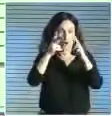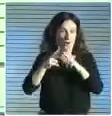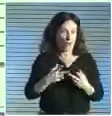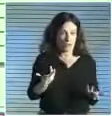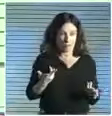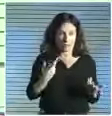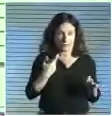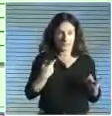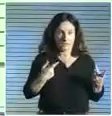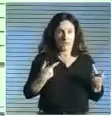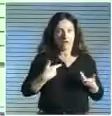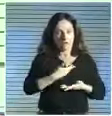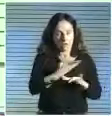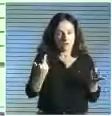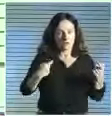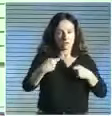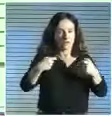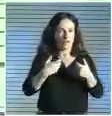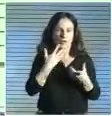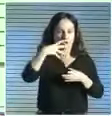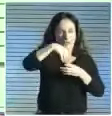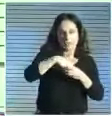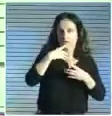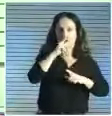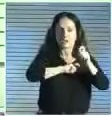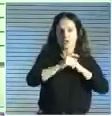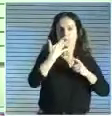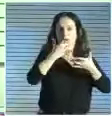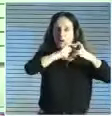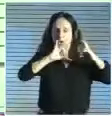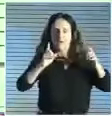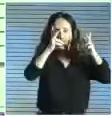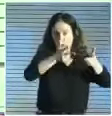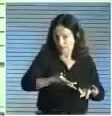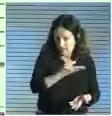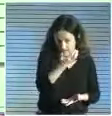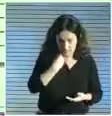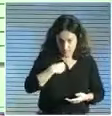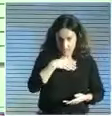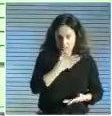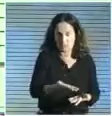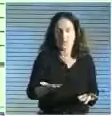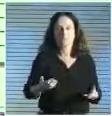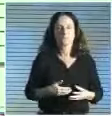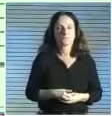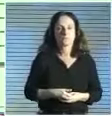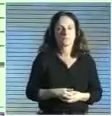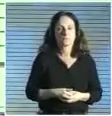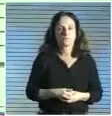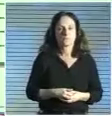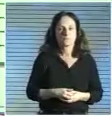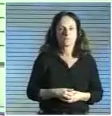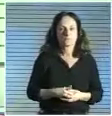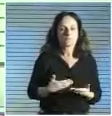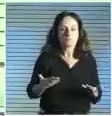I would say to the destinations here, we really need you as partners and catalysts, because there are things we need to do